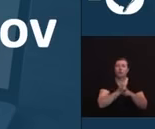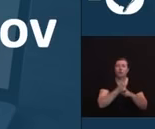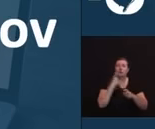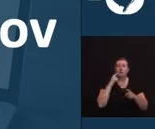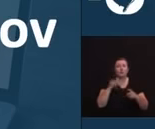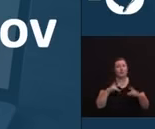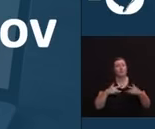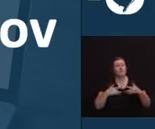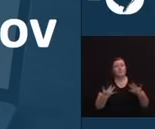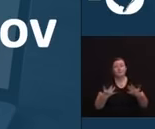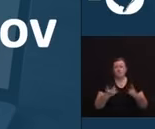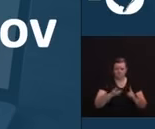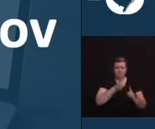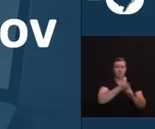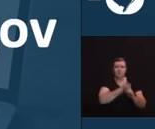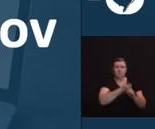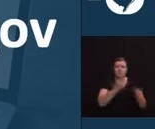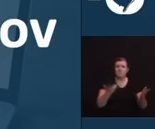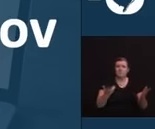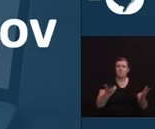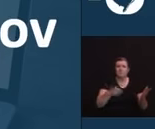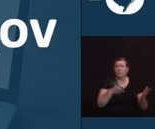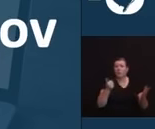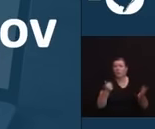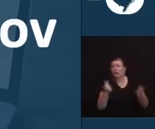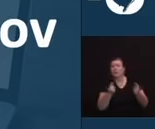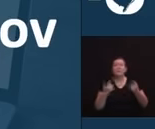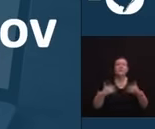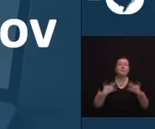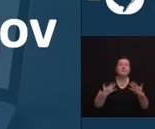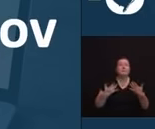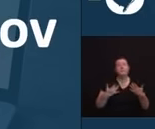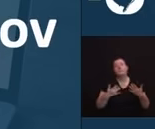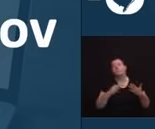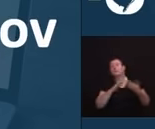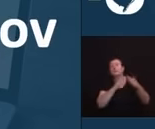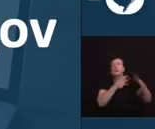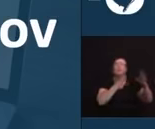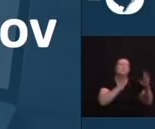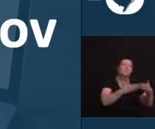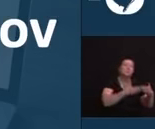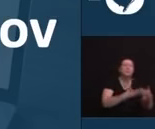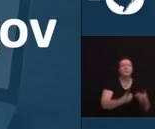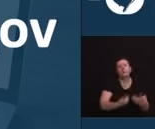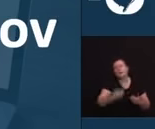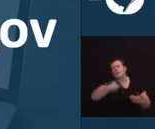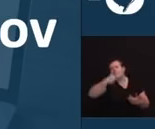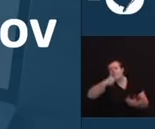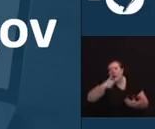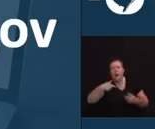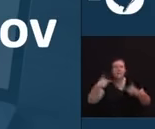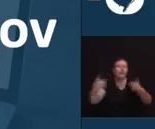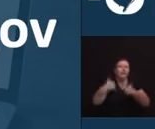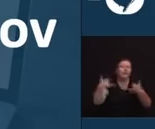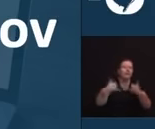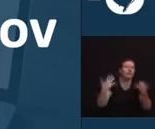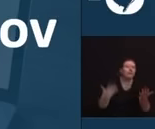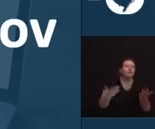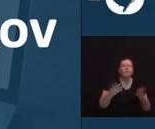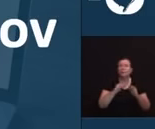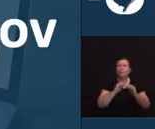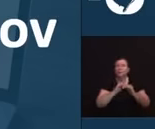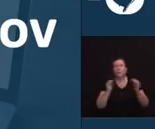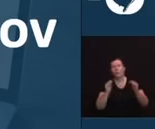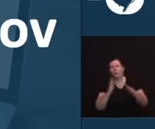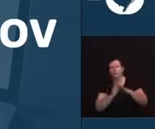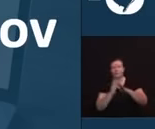adjacent activities, whether it's the locker room, a pizza party. That's why we cut out any interstate sports,